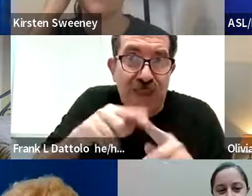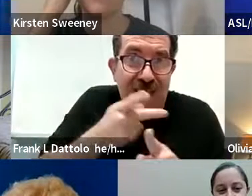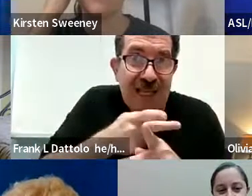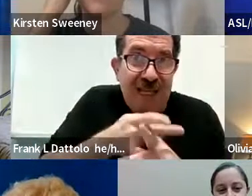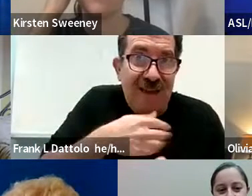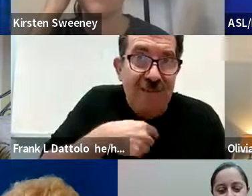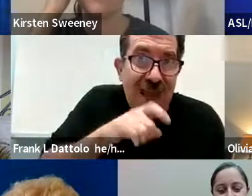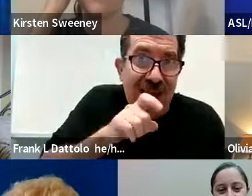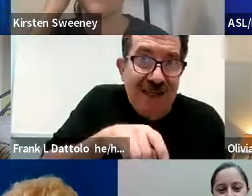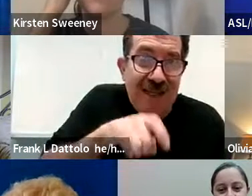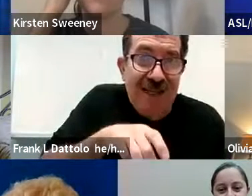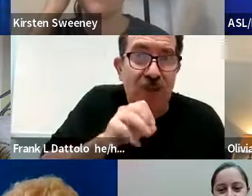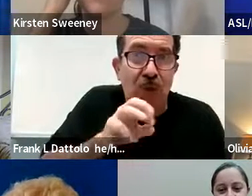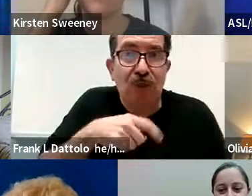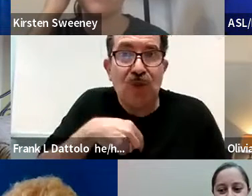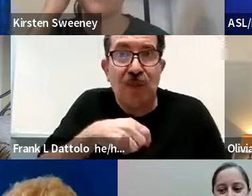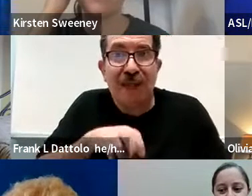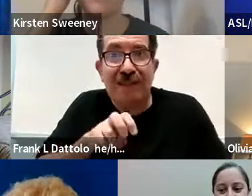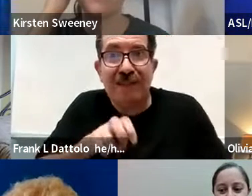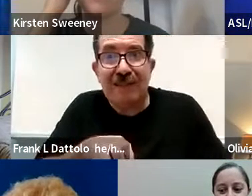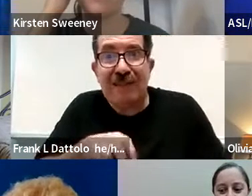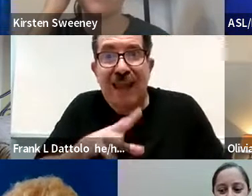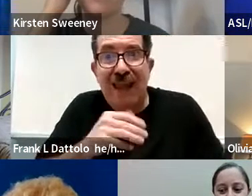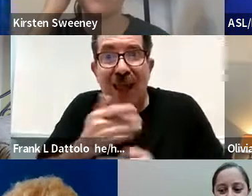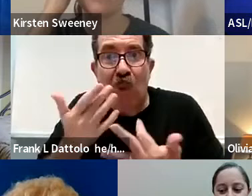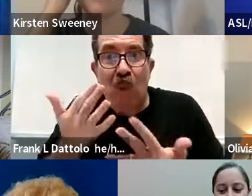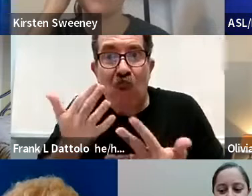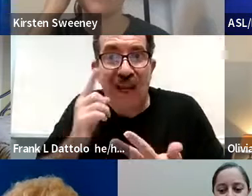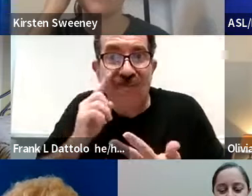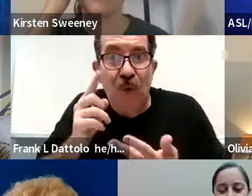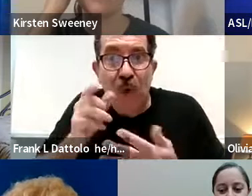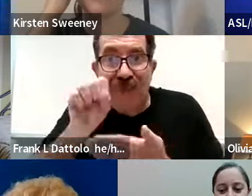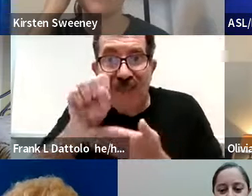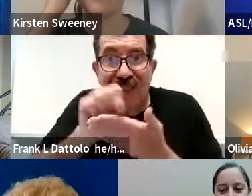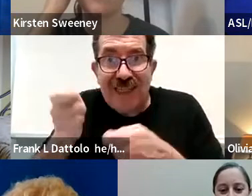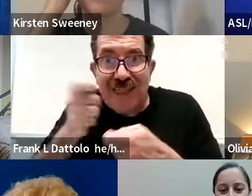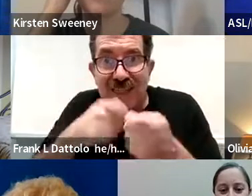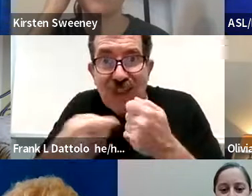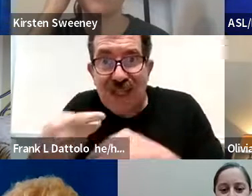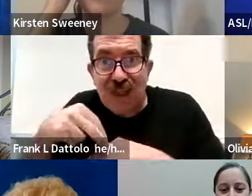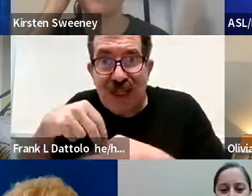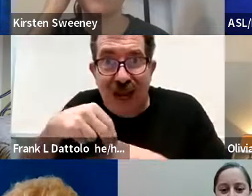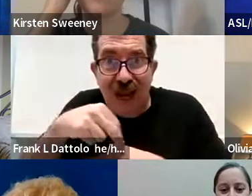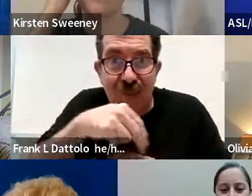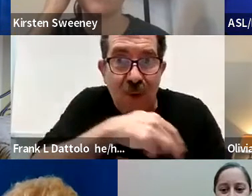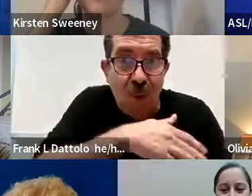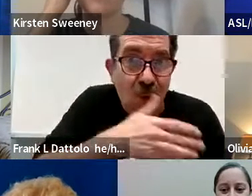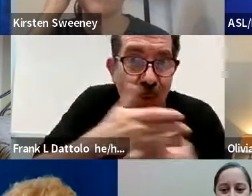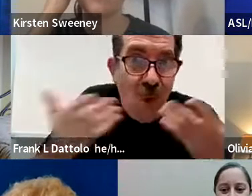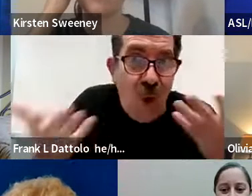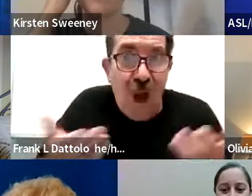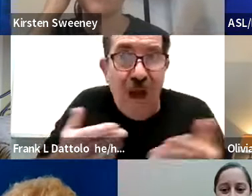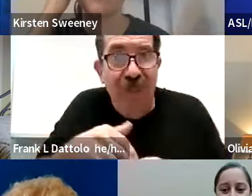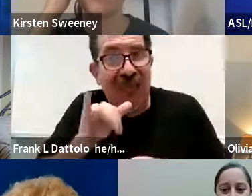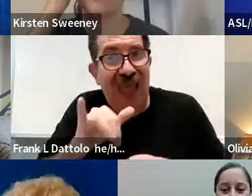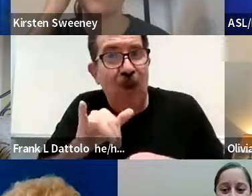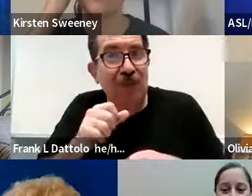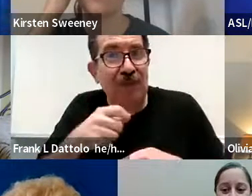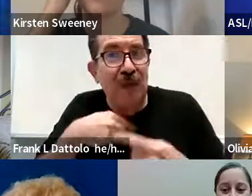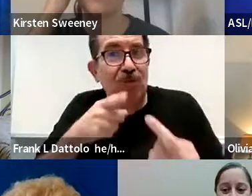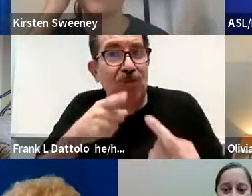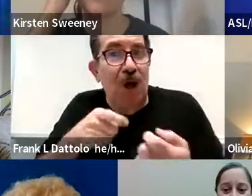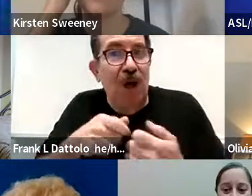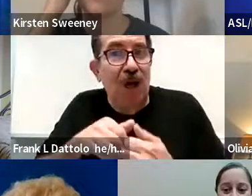get up now and walk out of the theater and take care of my needs? Or should I just sit here and wait for them to come to me